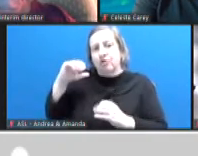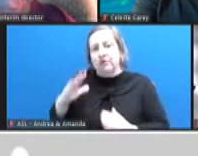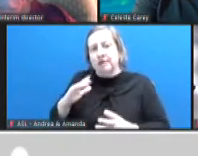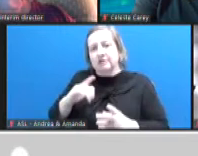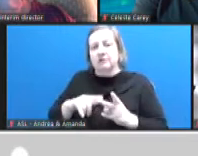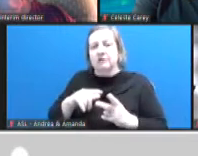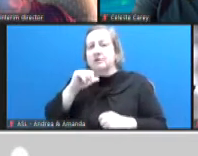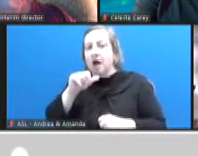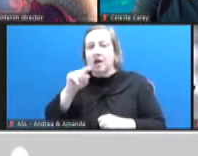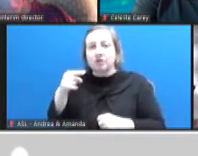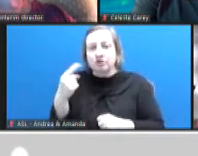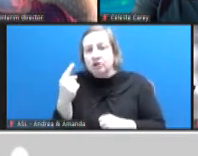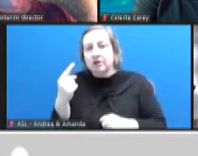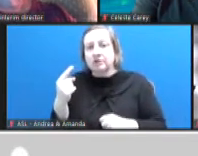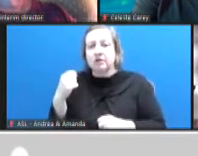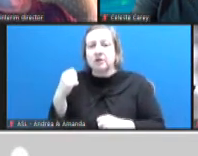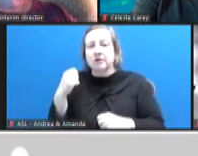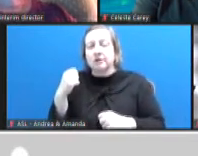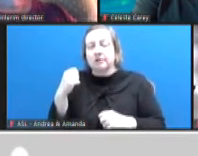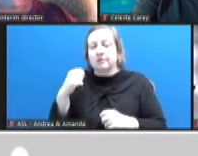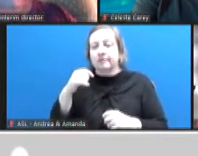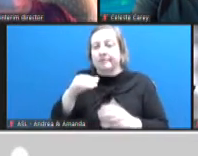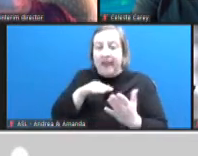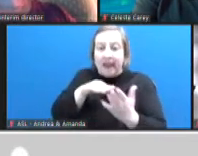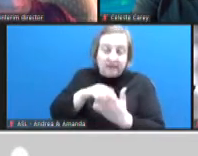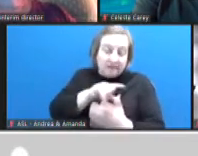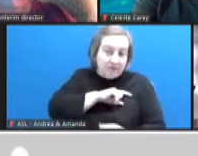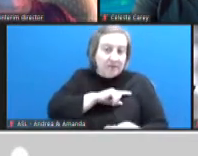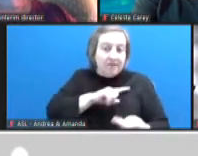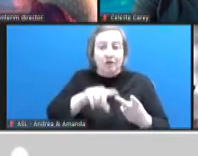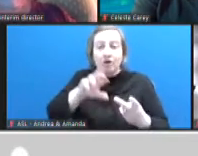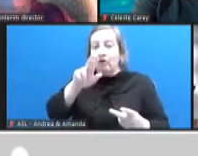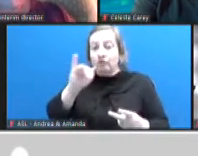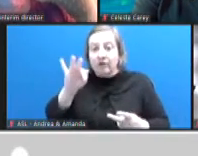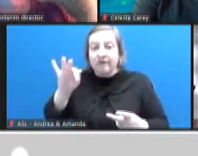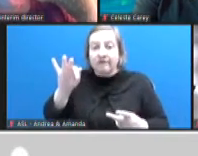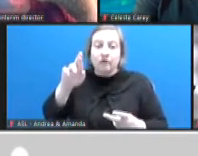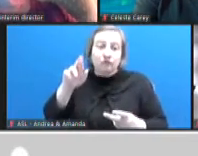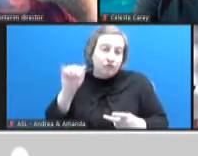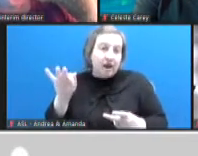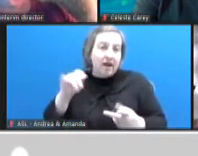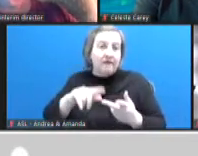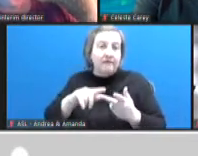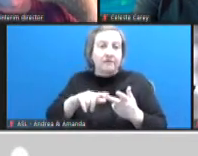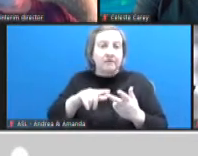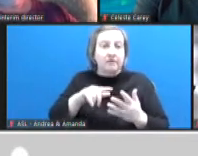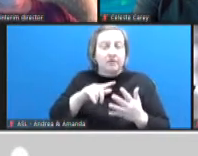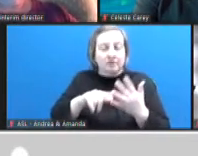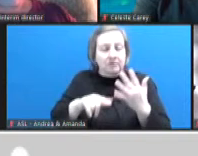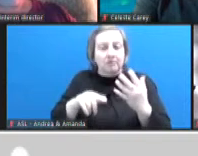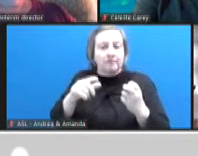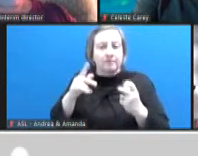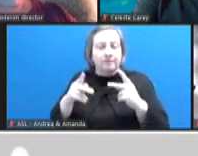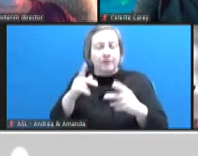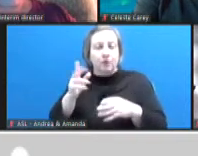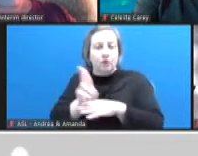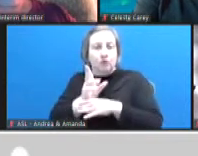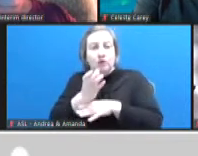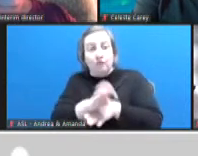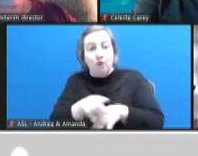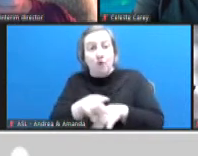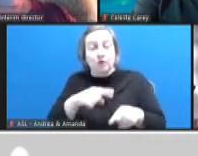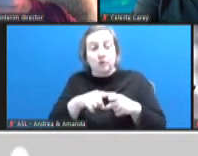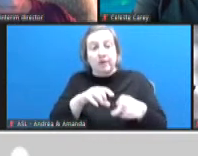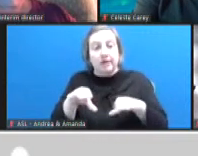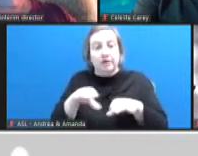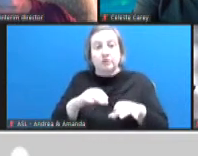and lower class. There were references to police being justified in using force when protesters do exercise passive